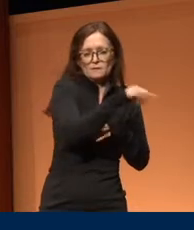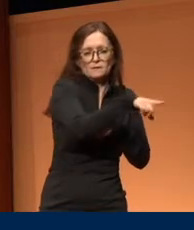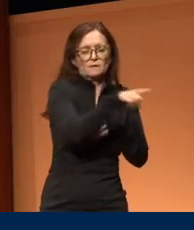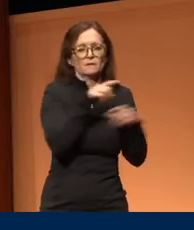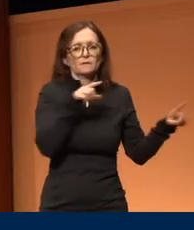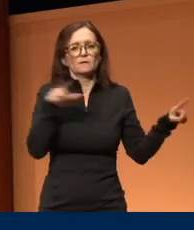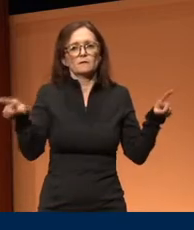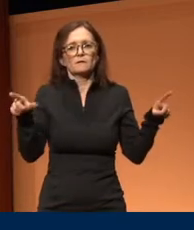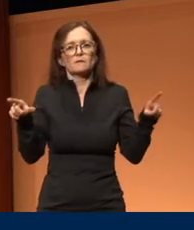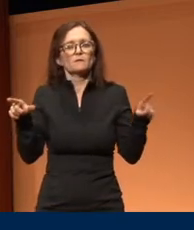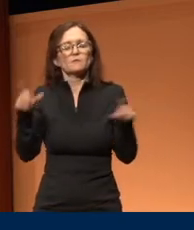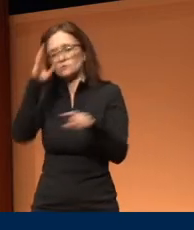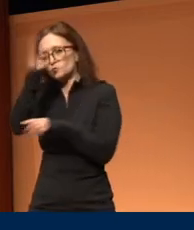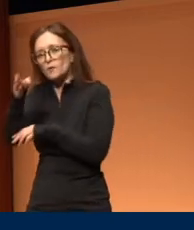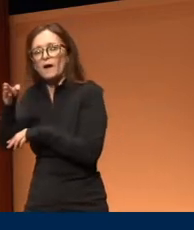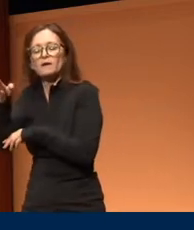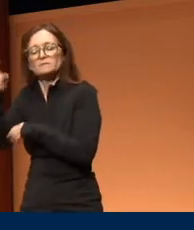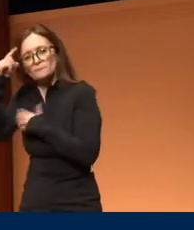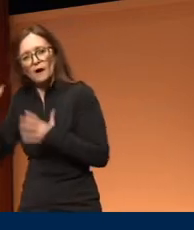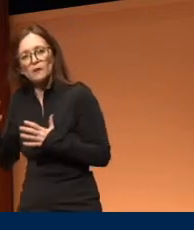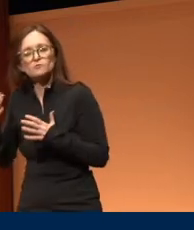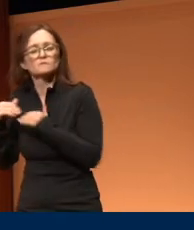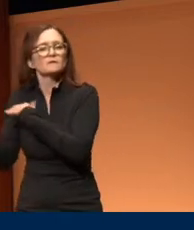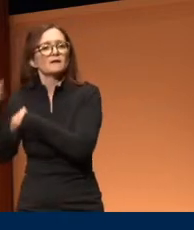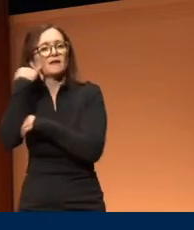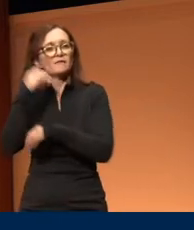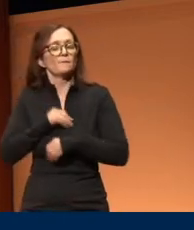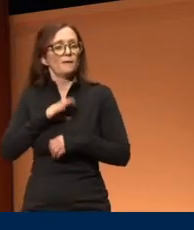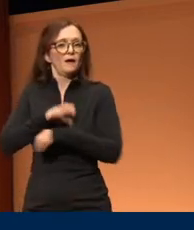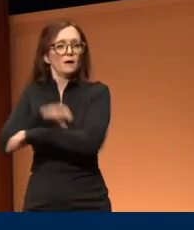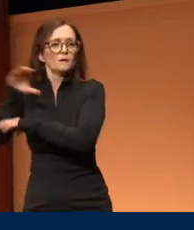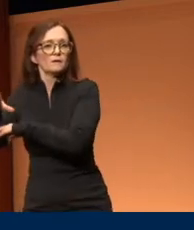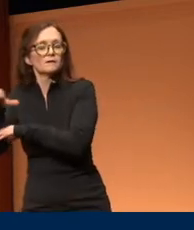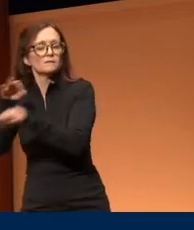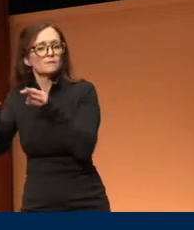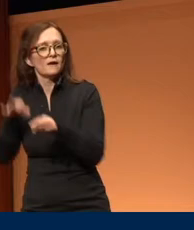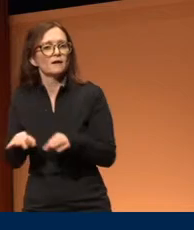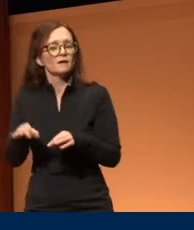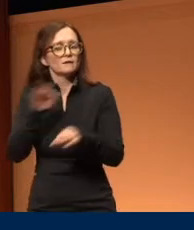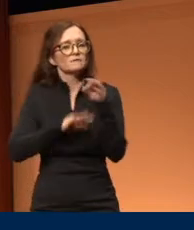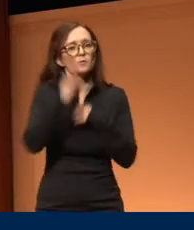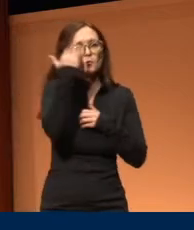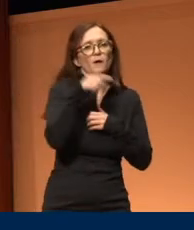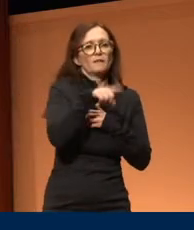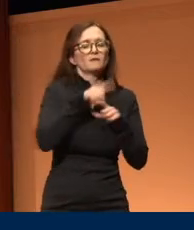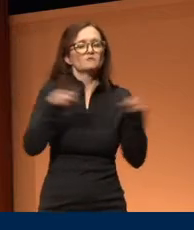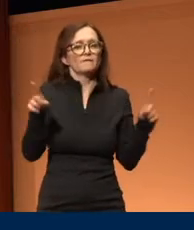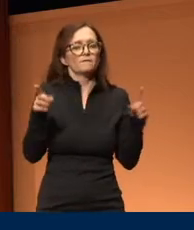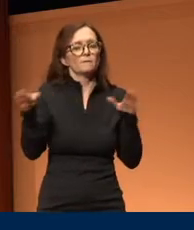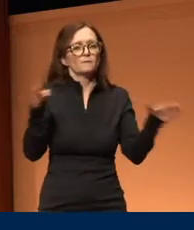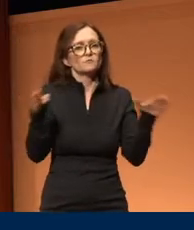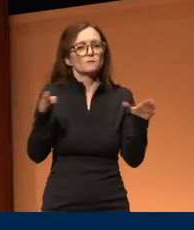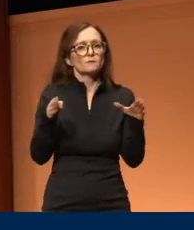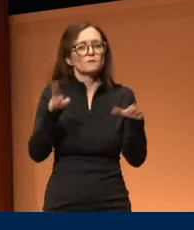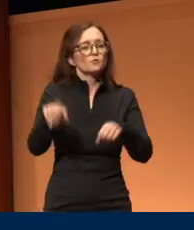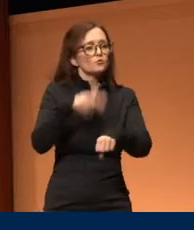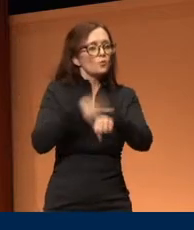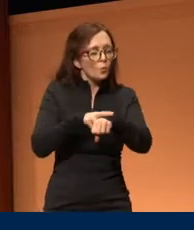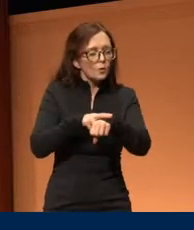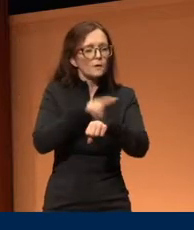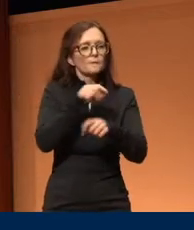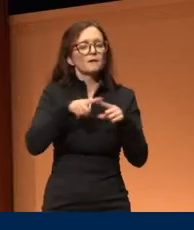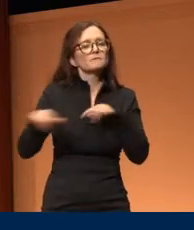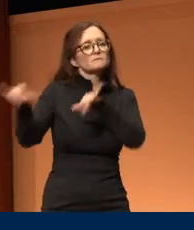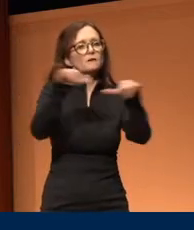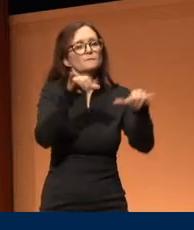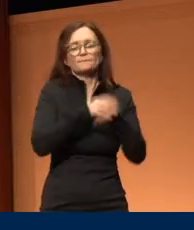sortition versus direct democracy, if empowerment is the thing doing the explanation for why there's a difference in norms and